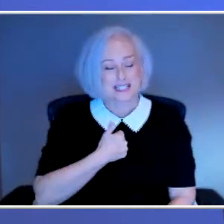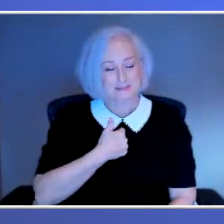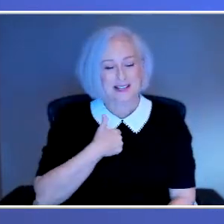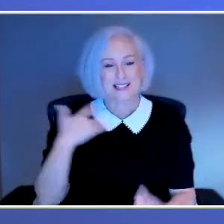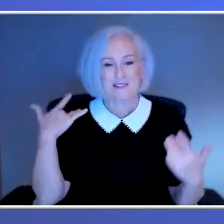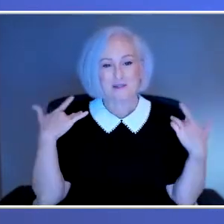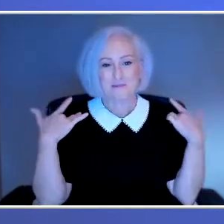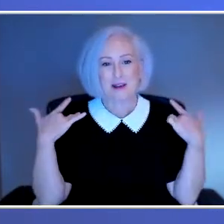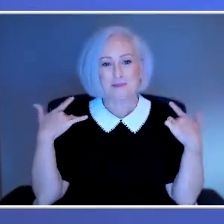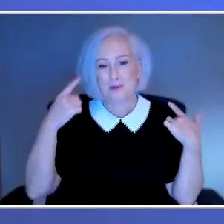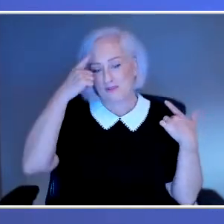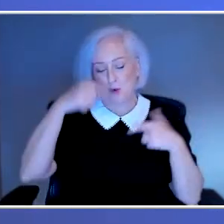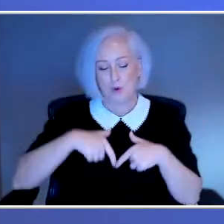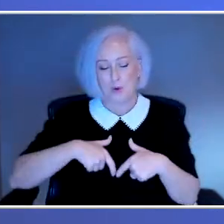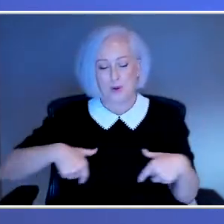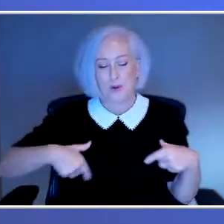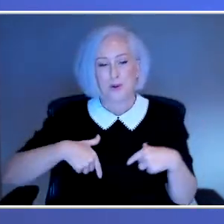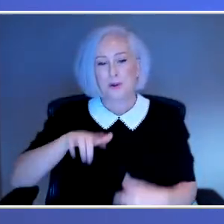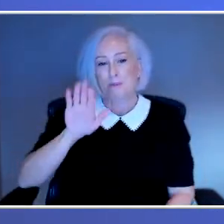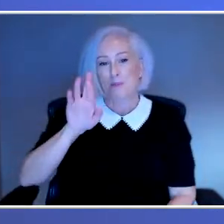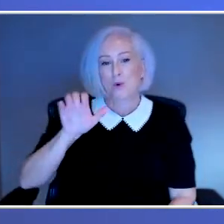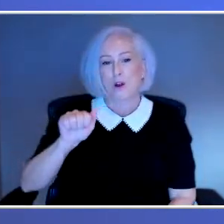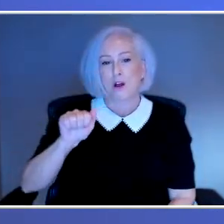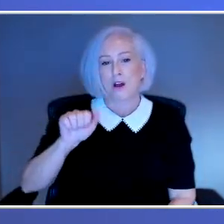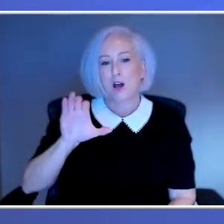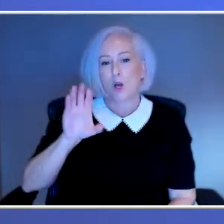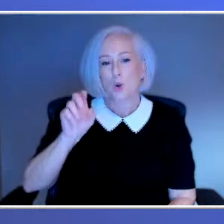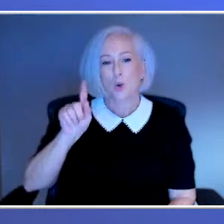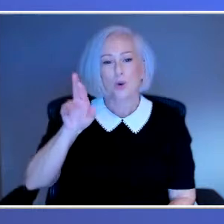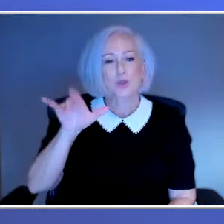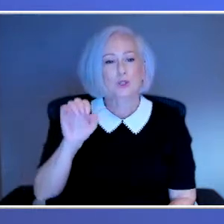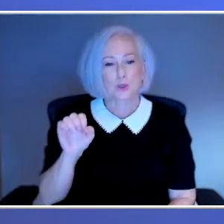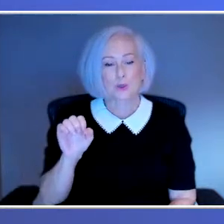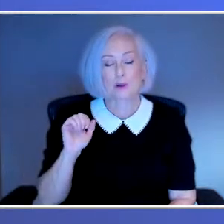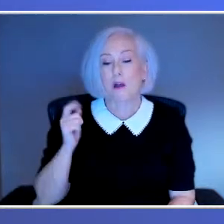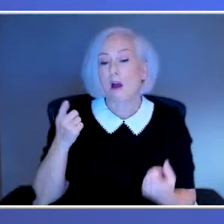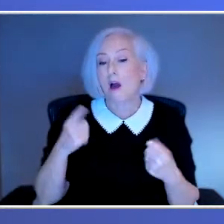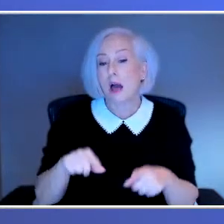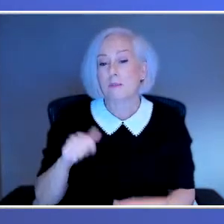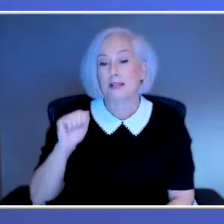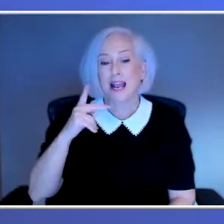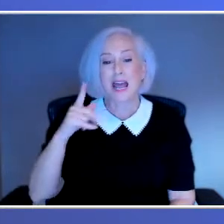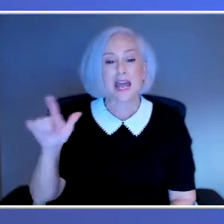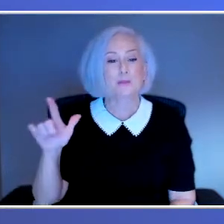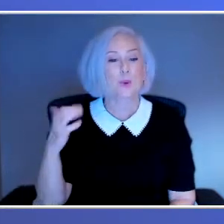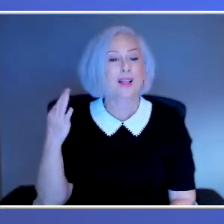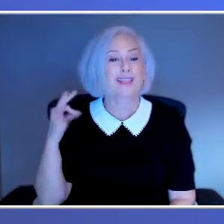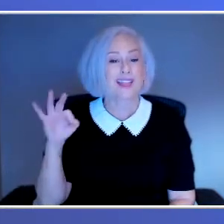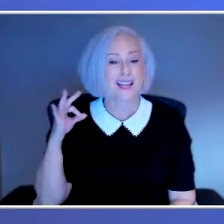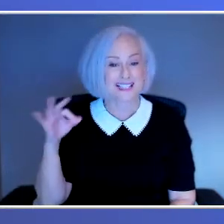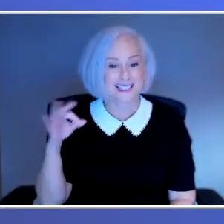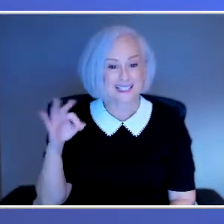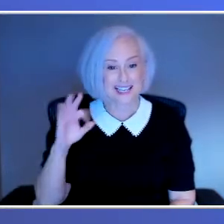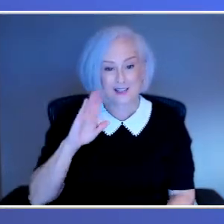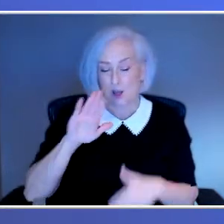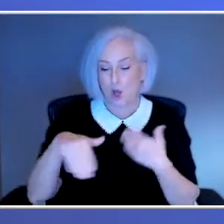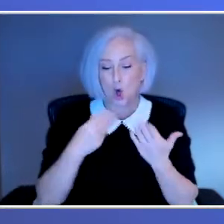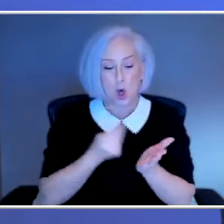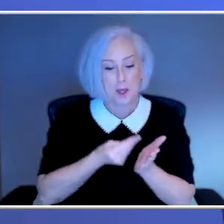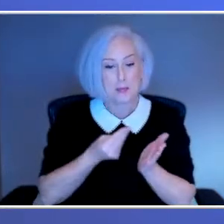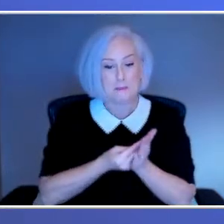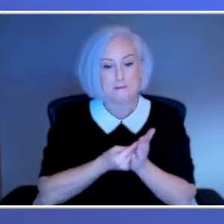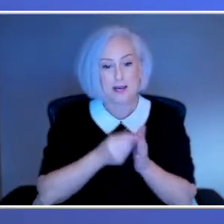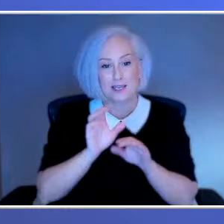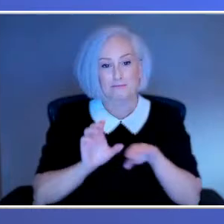contour. It's April 19th. All the funds are going to the uninsured it used to be just